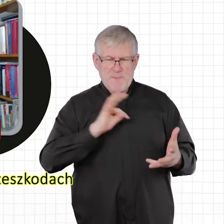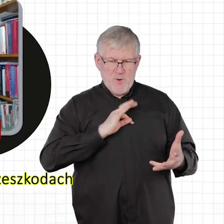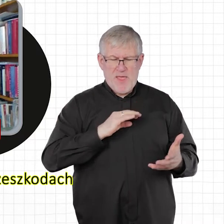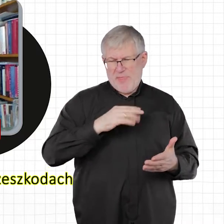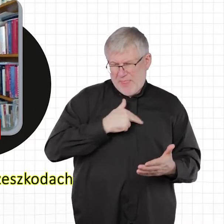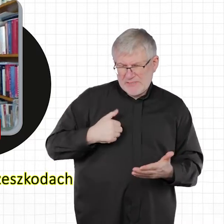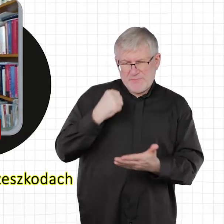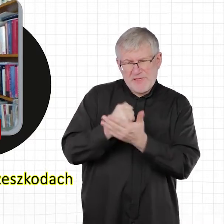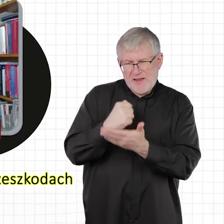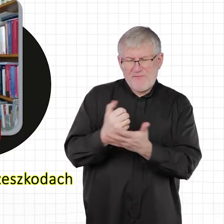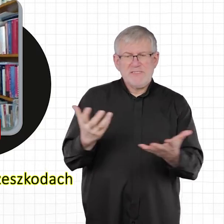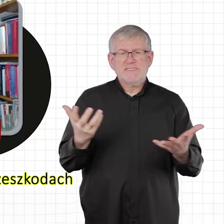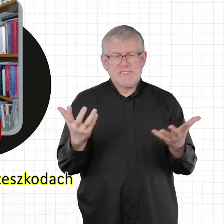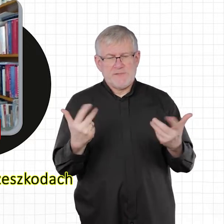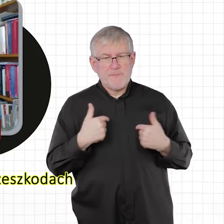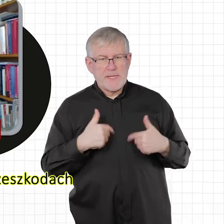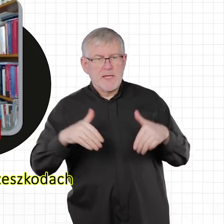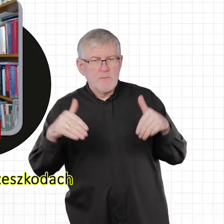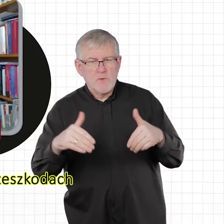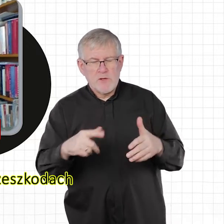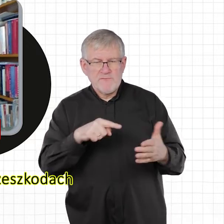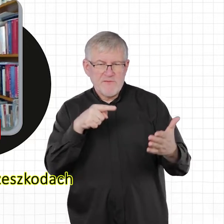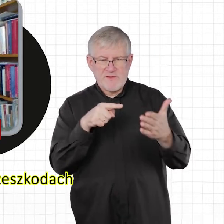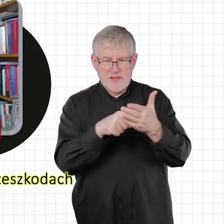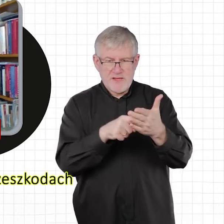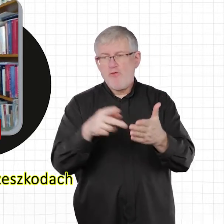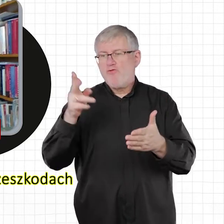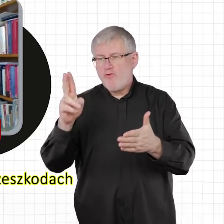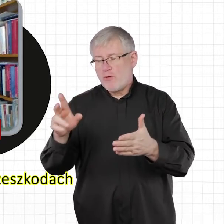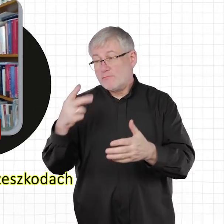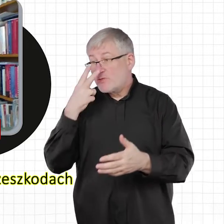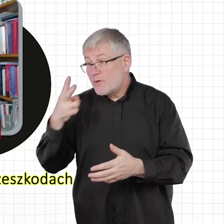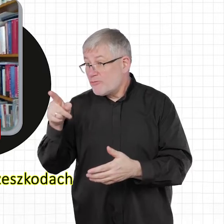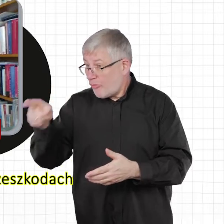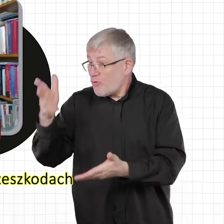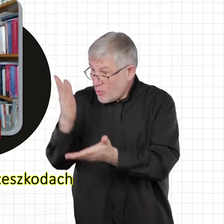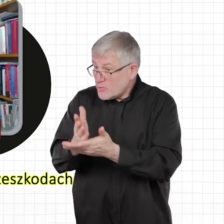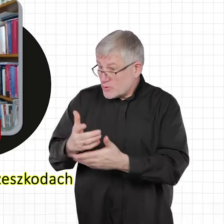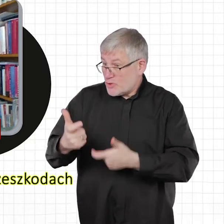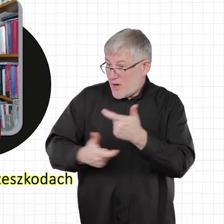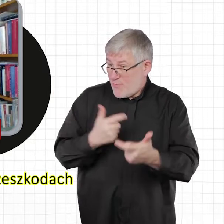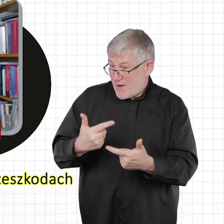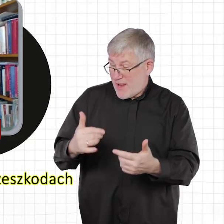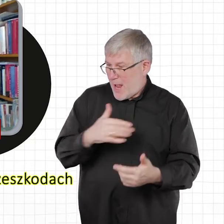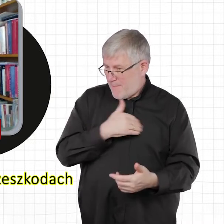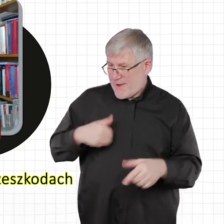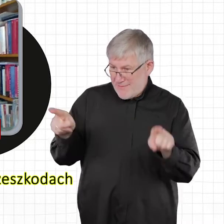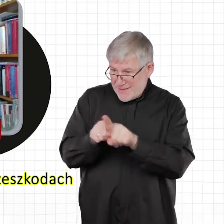problems or obstacles that we need to overcome in case of achieving this gender